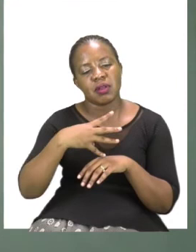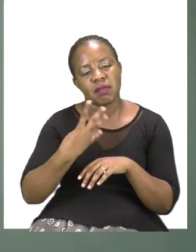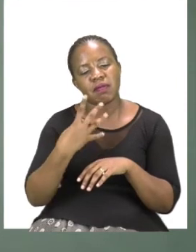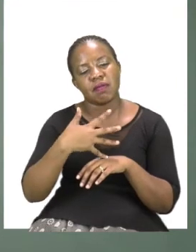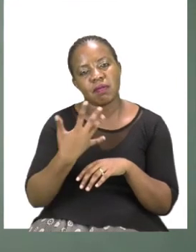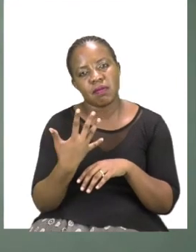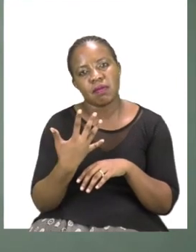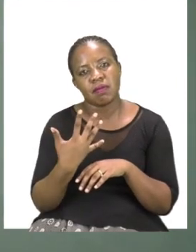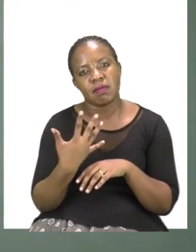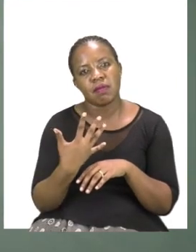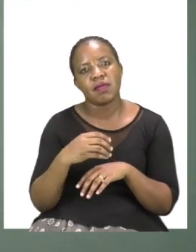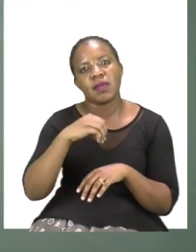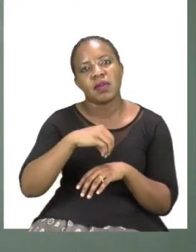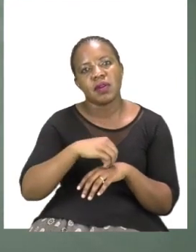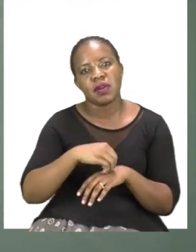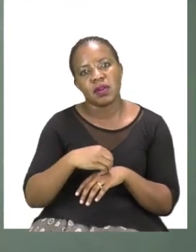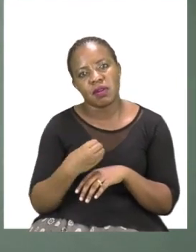Thursday, Friday,